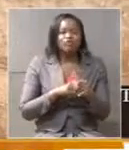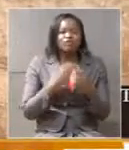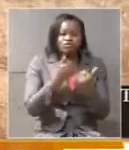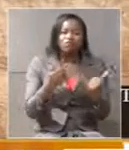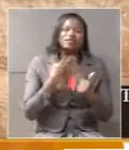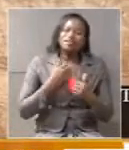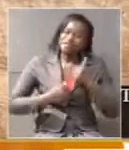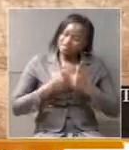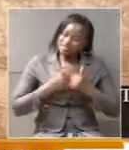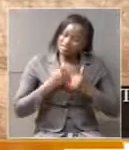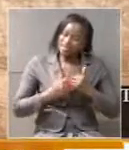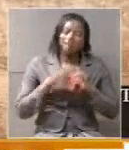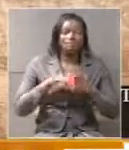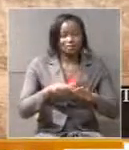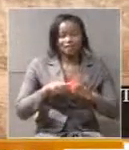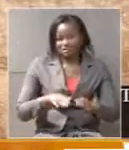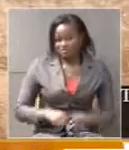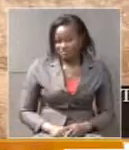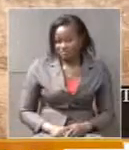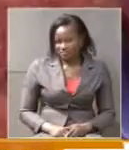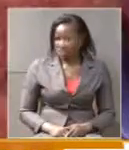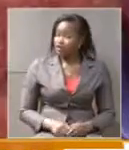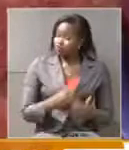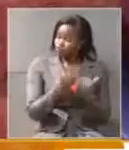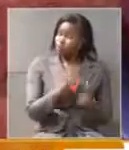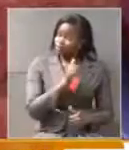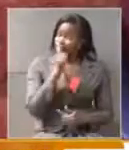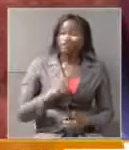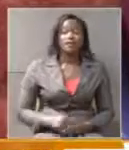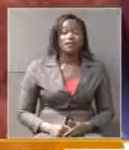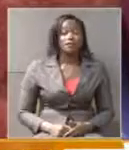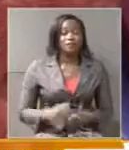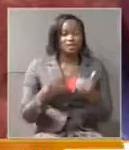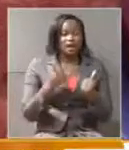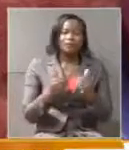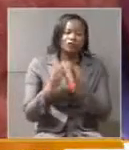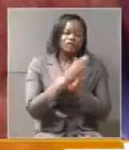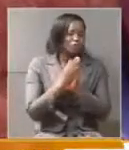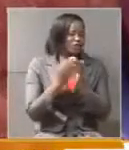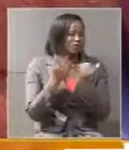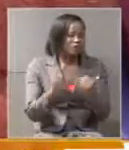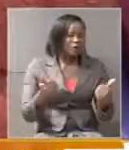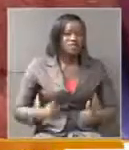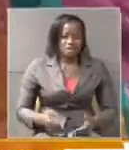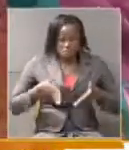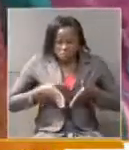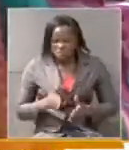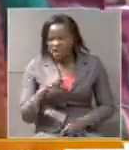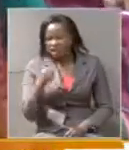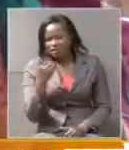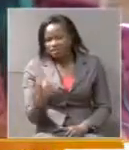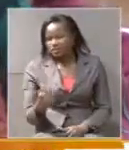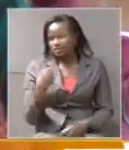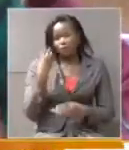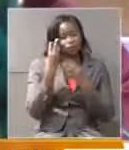chapati baba ngo obuzibu obusinga bunja abana na abali kubwereta ku. The tale of a child giving birth to another child could be